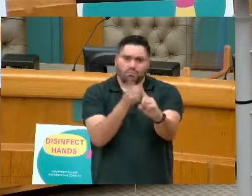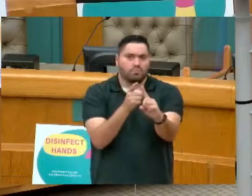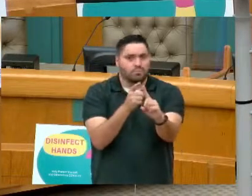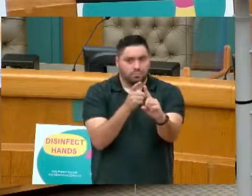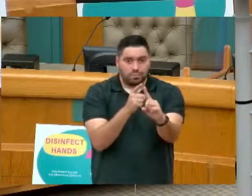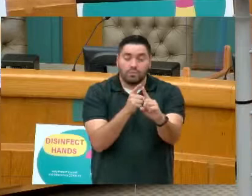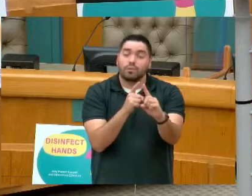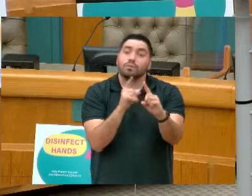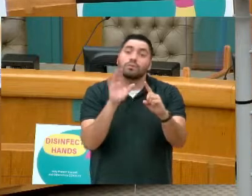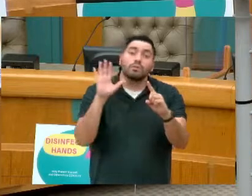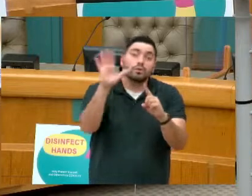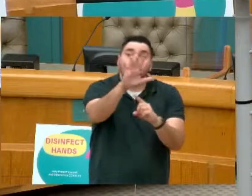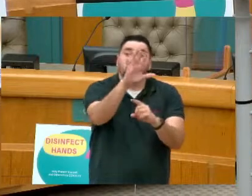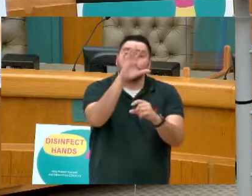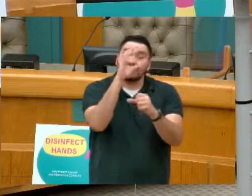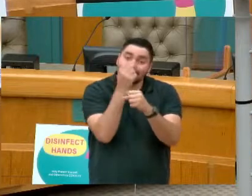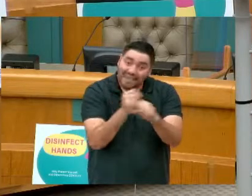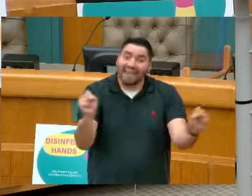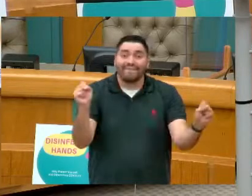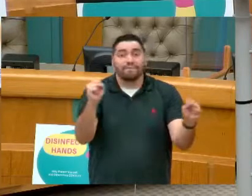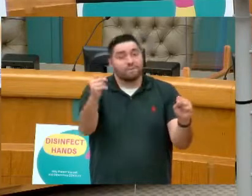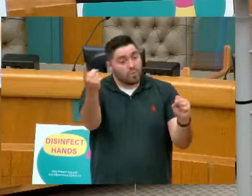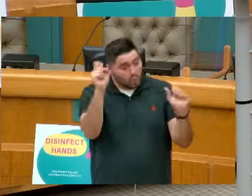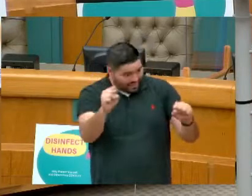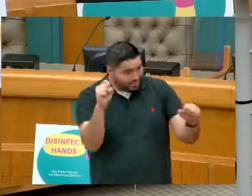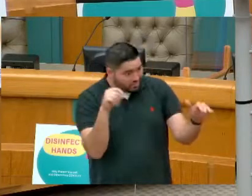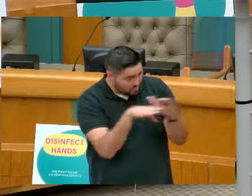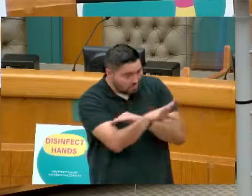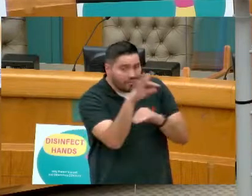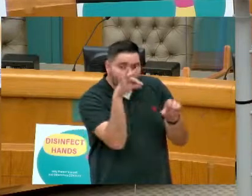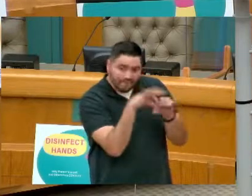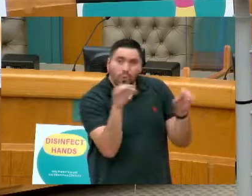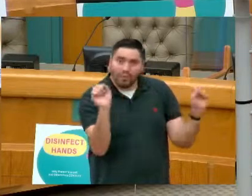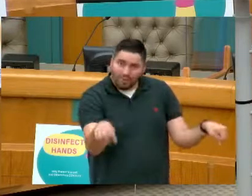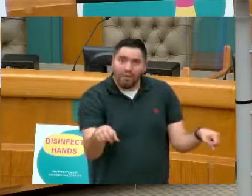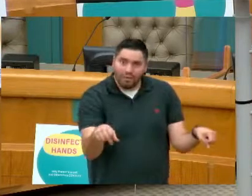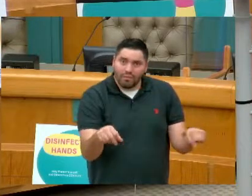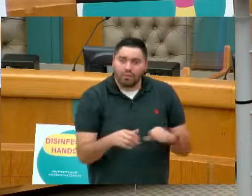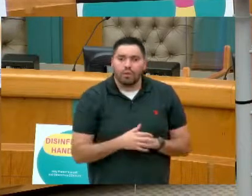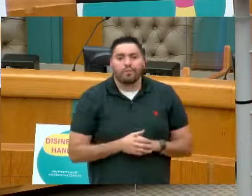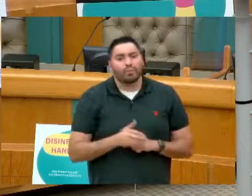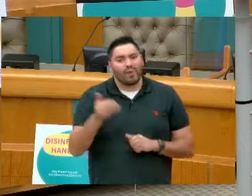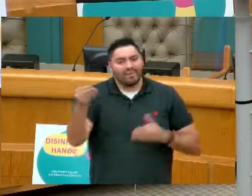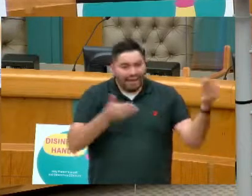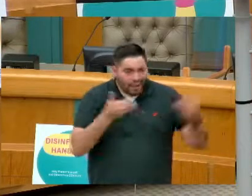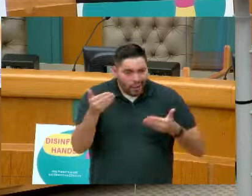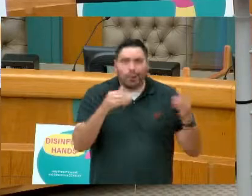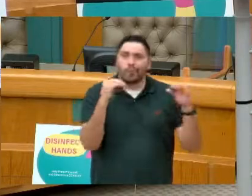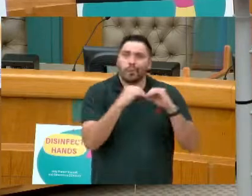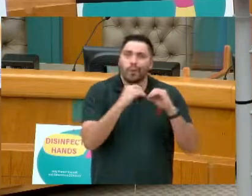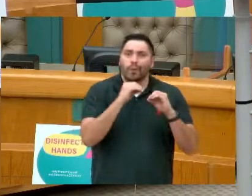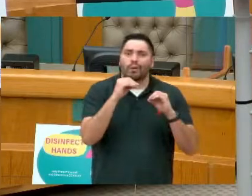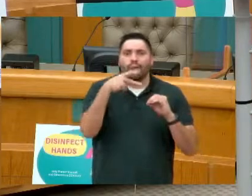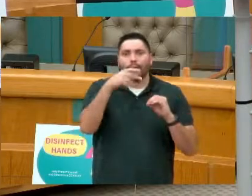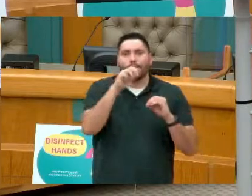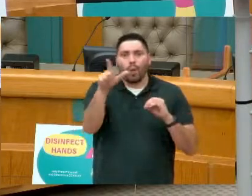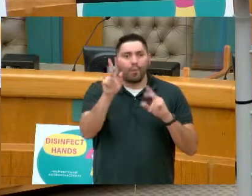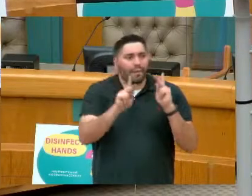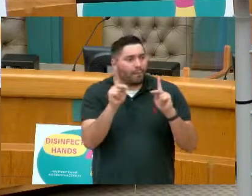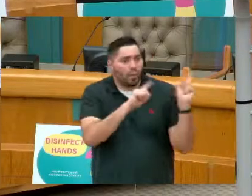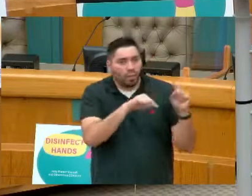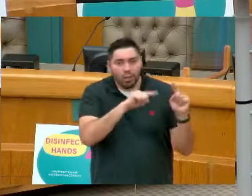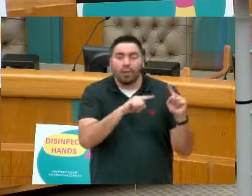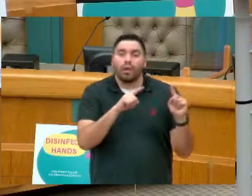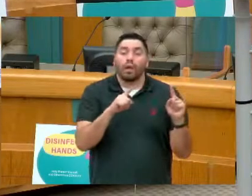and voted, but nonetheless, I believe what we put in place what did protect us then, and it is